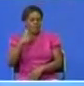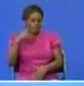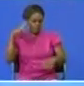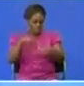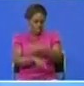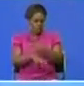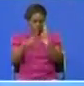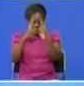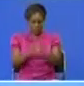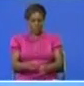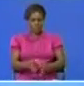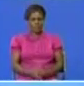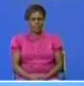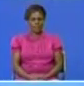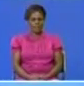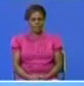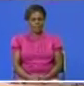of this developing story.